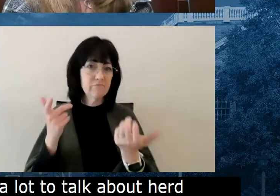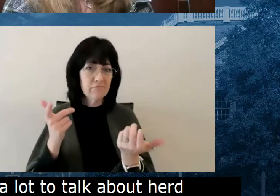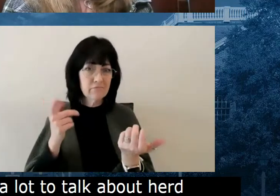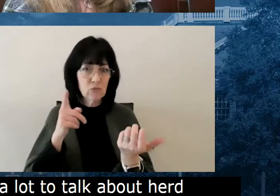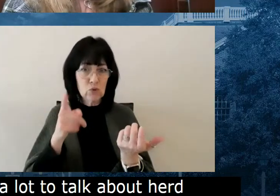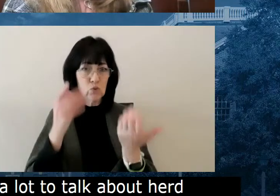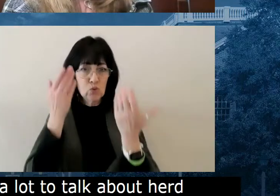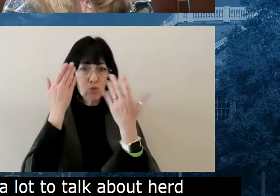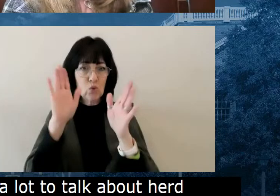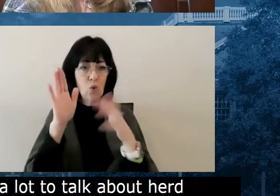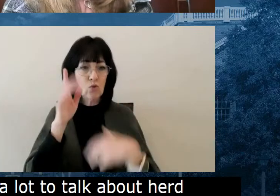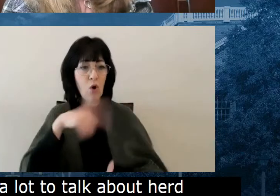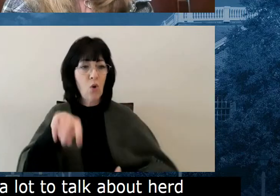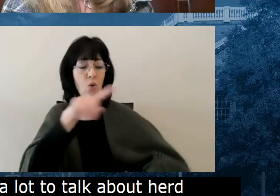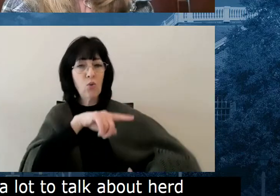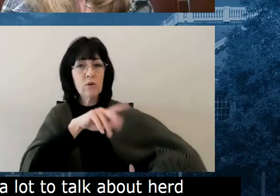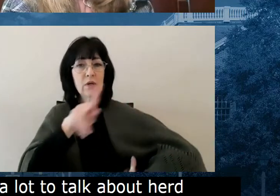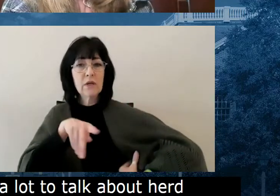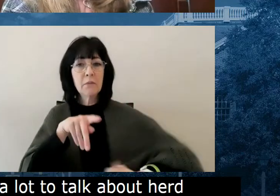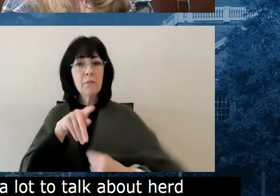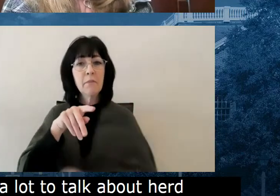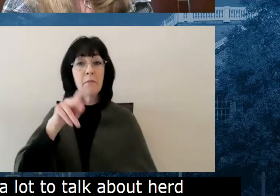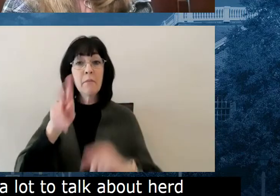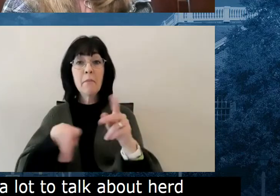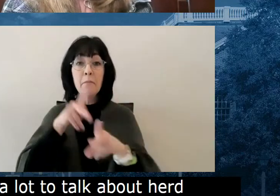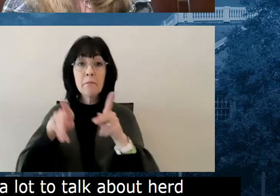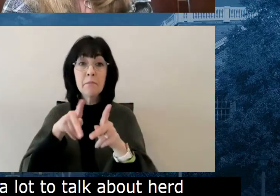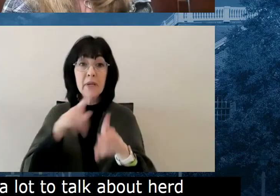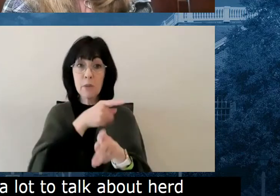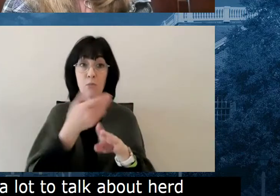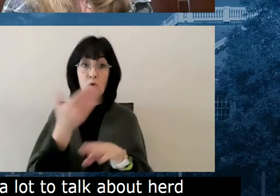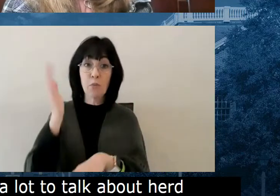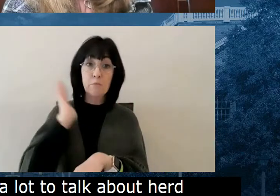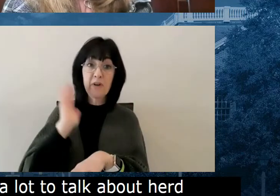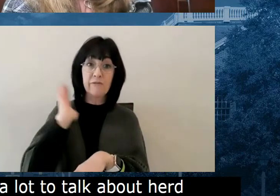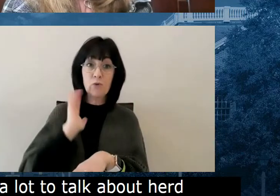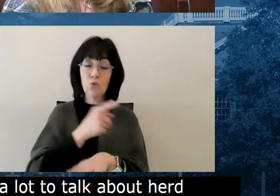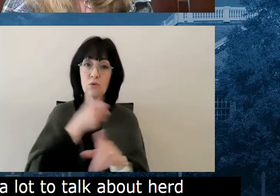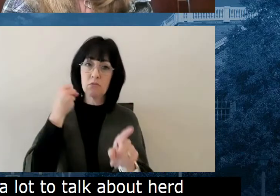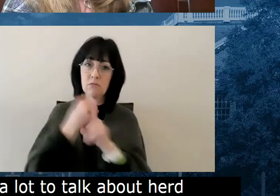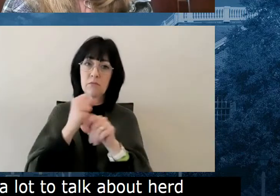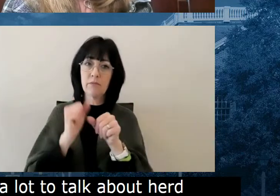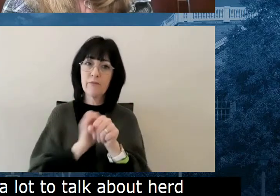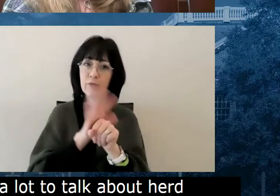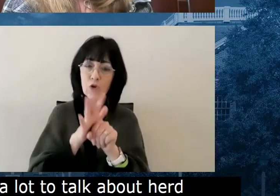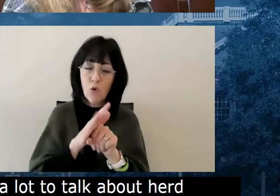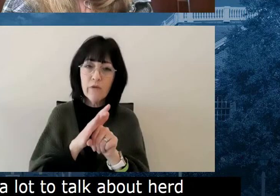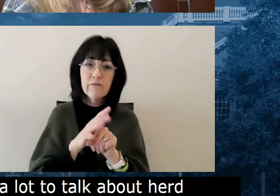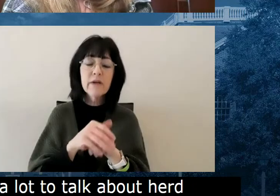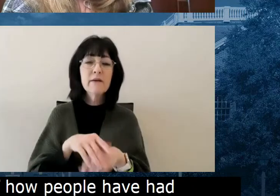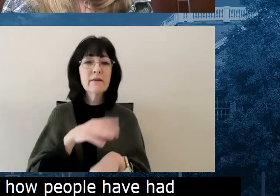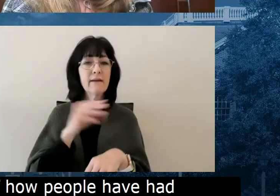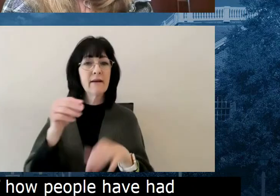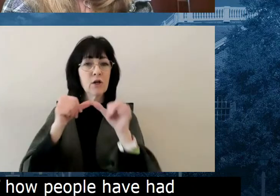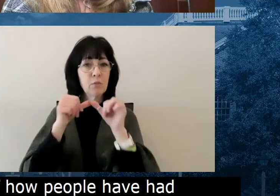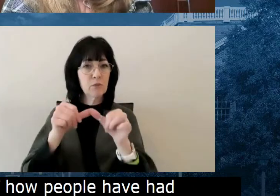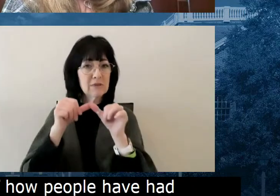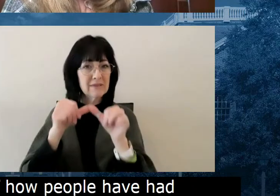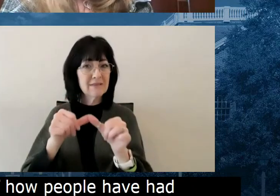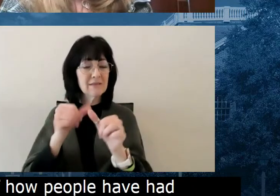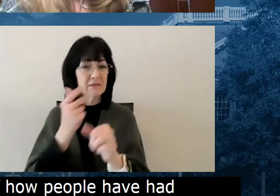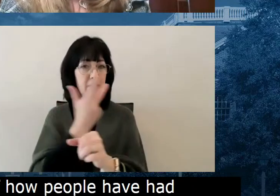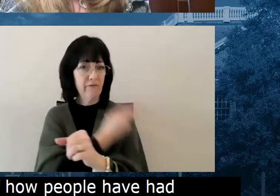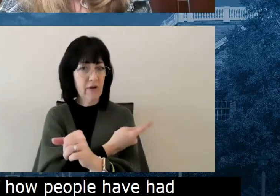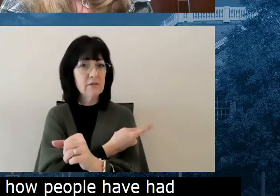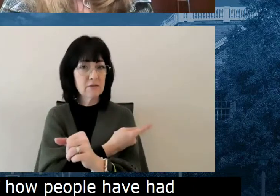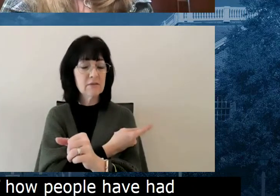had COVID-19 and how long any protection there persists, as well as the persistence of the vaccine, to somewhat